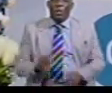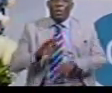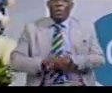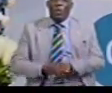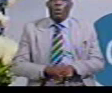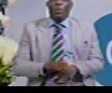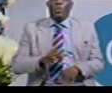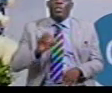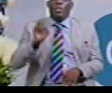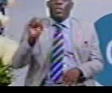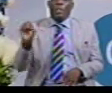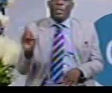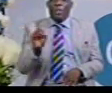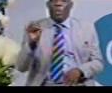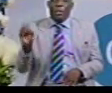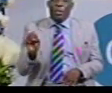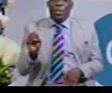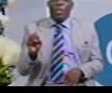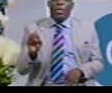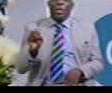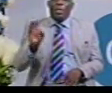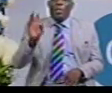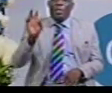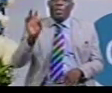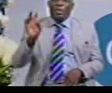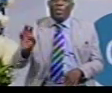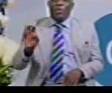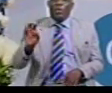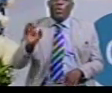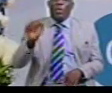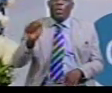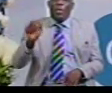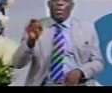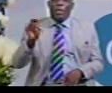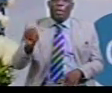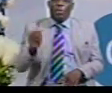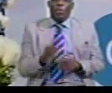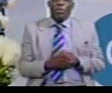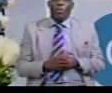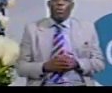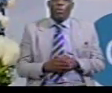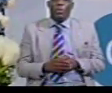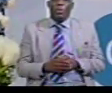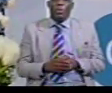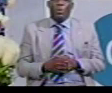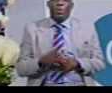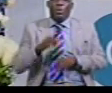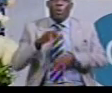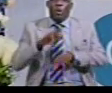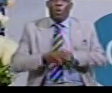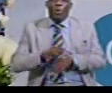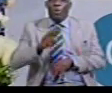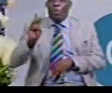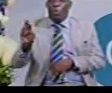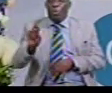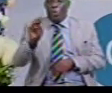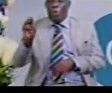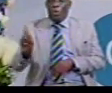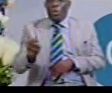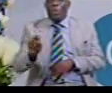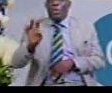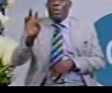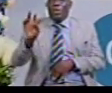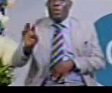On Saturday, the same 7 a.m. Samedi aussi à 7 heures. And then Monday, 7 a.m.